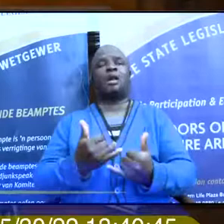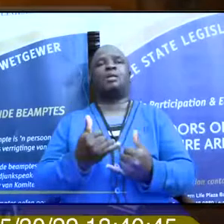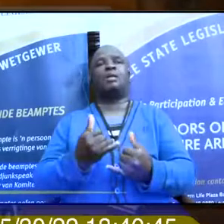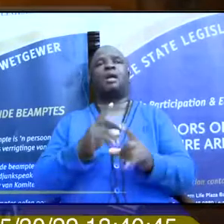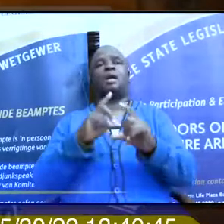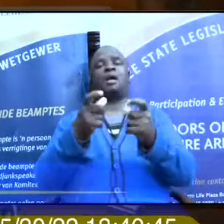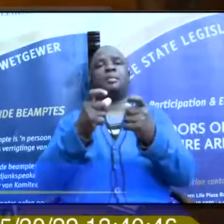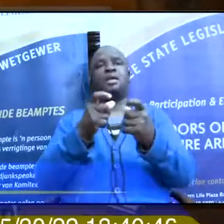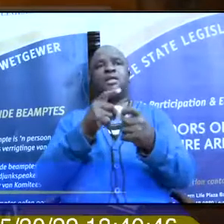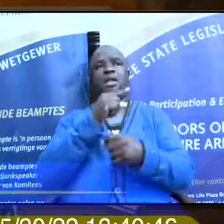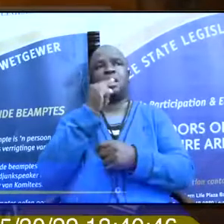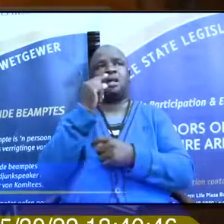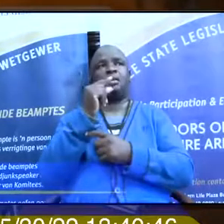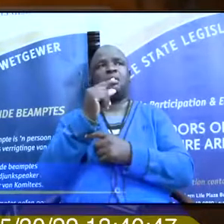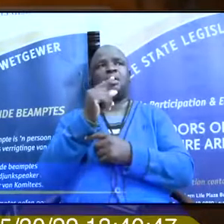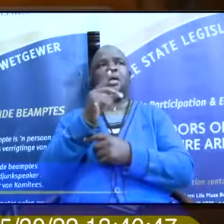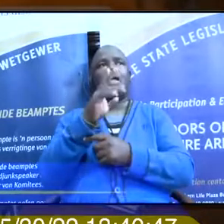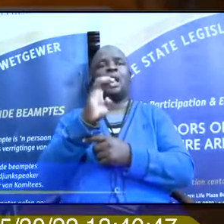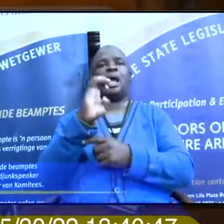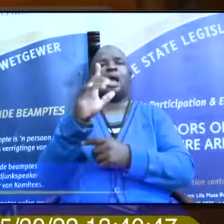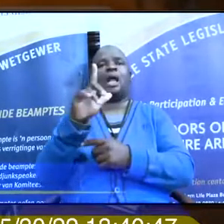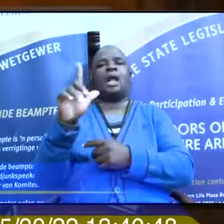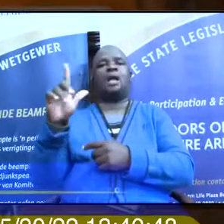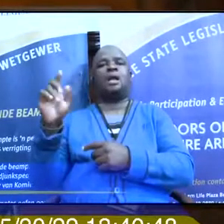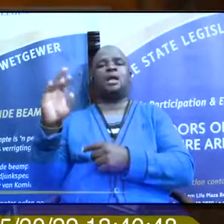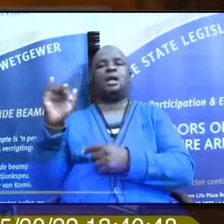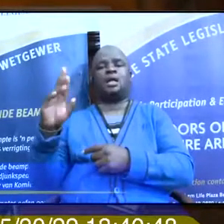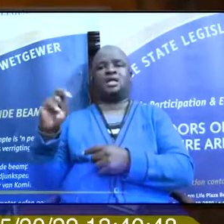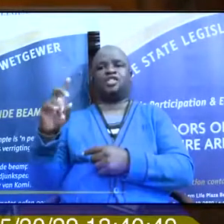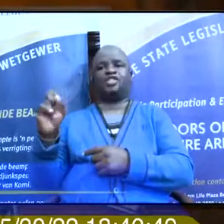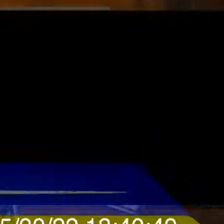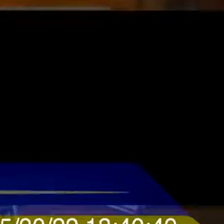company called an elerince group